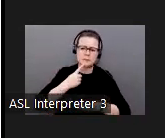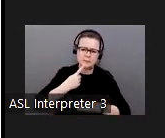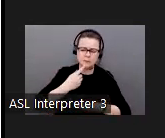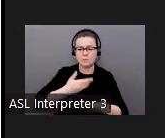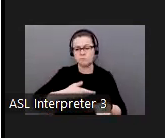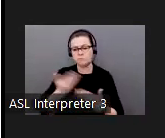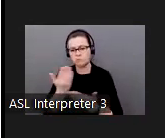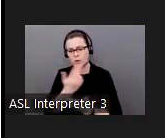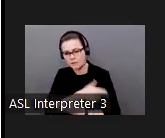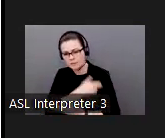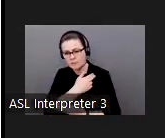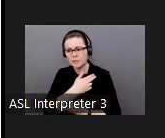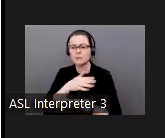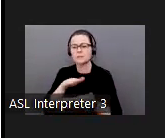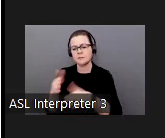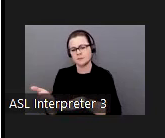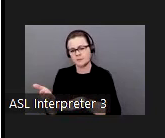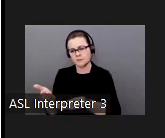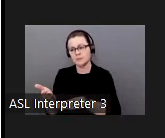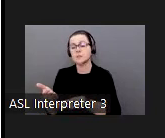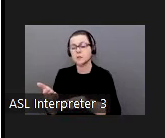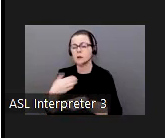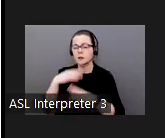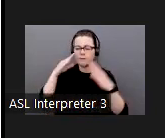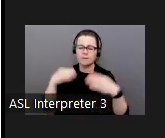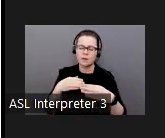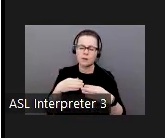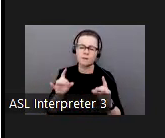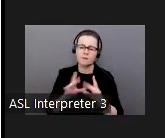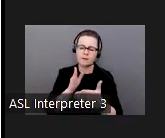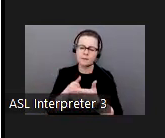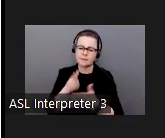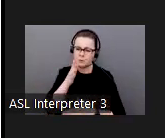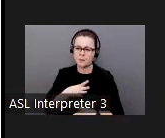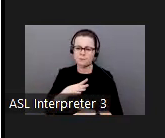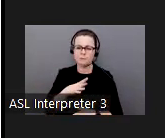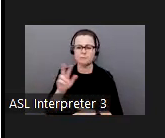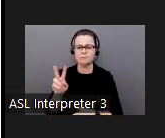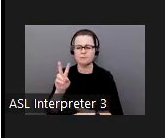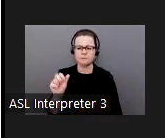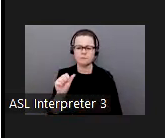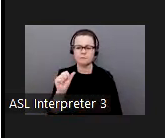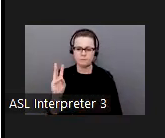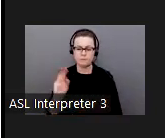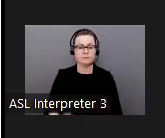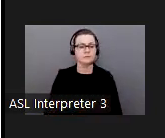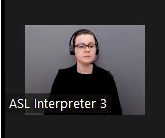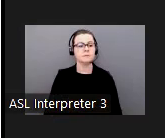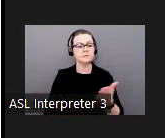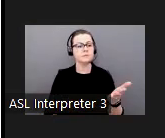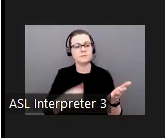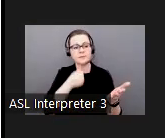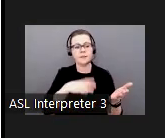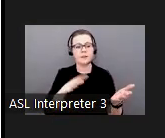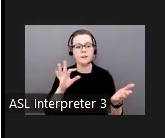death. And so I'm talking about violence against women. And this is the Canadian Femicide Observatory